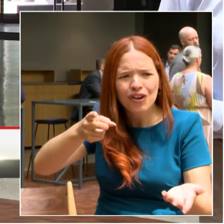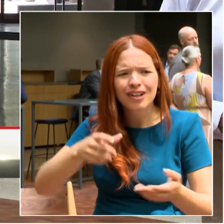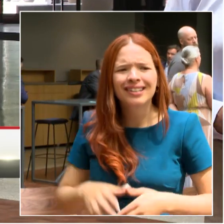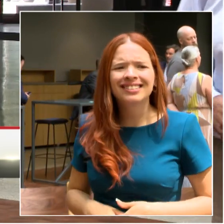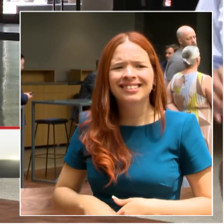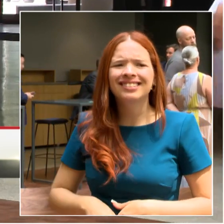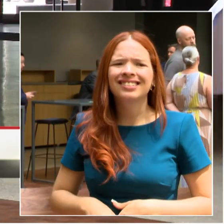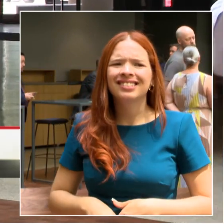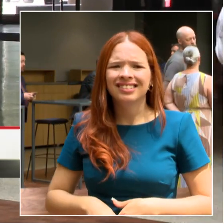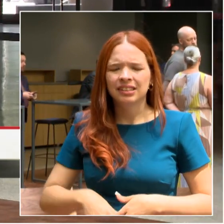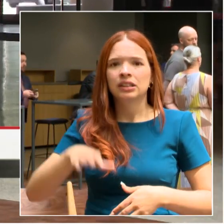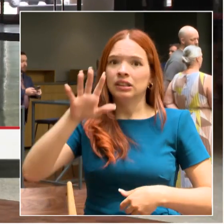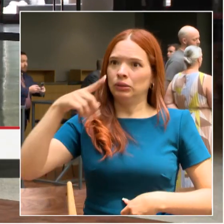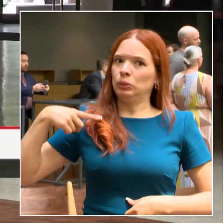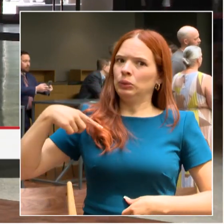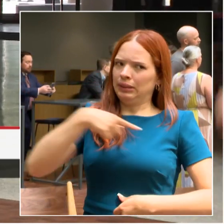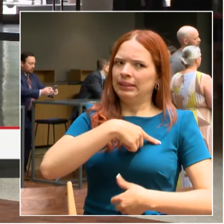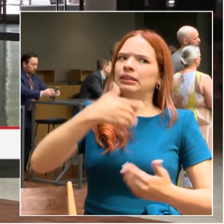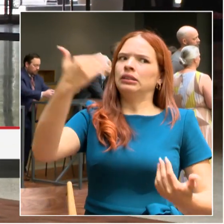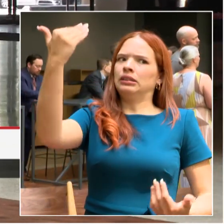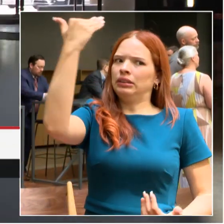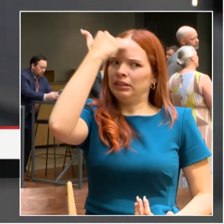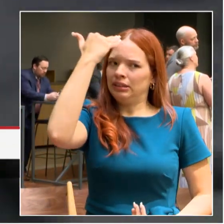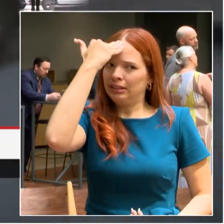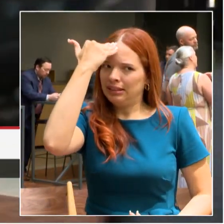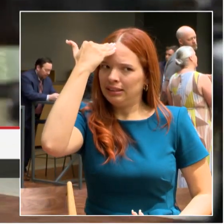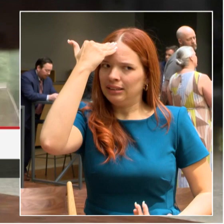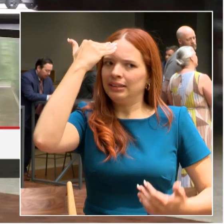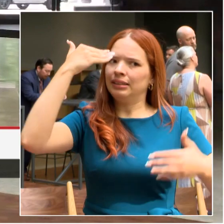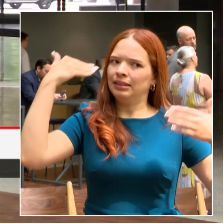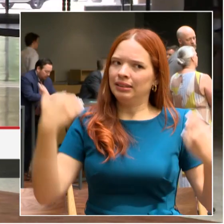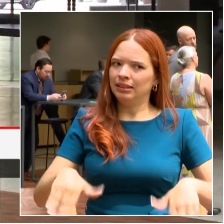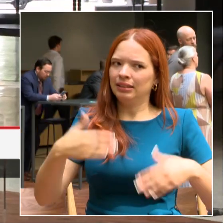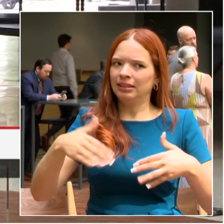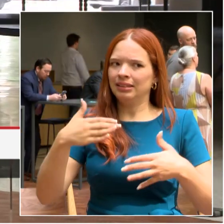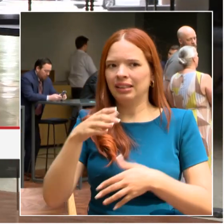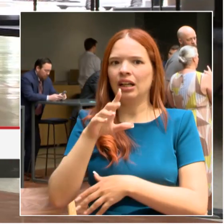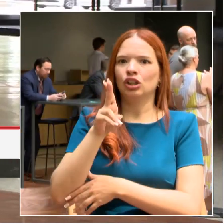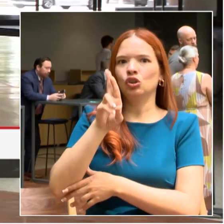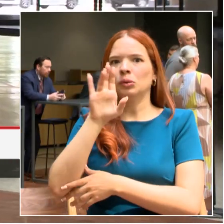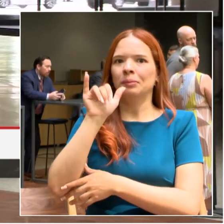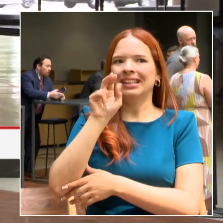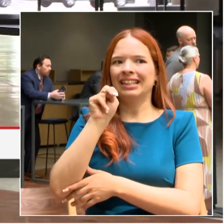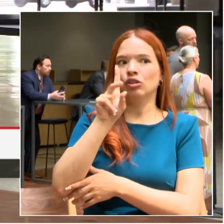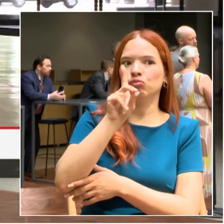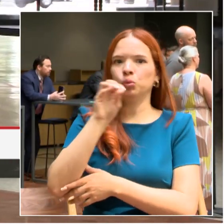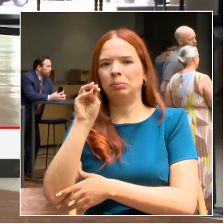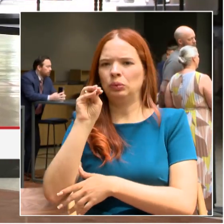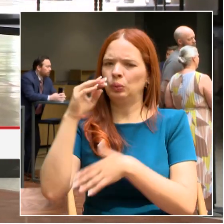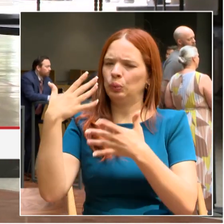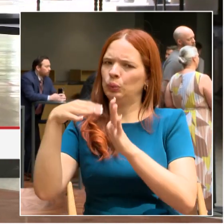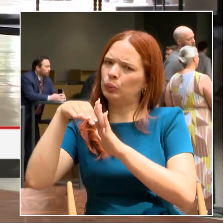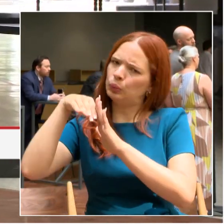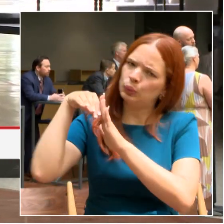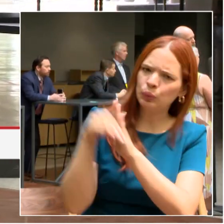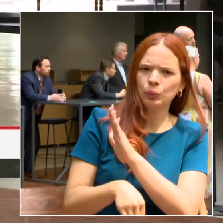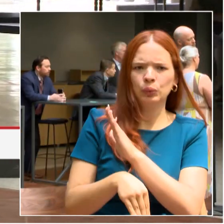right? Tracy's nodding. Oh, sure. I'm told to go to the podium.